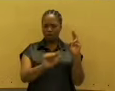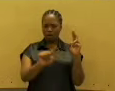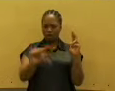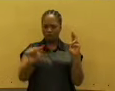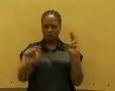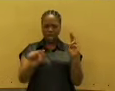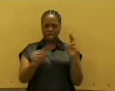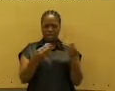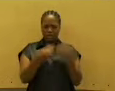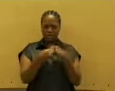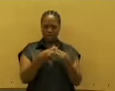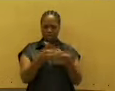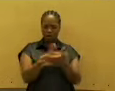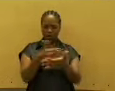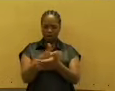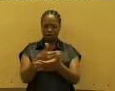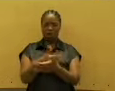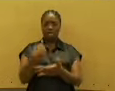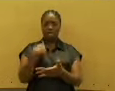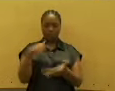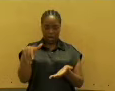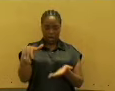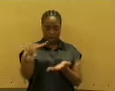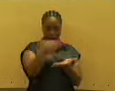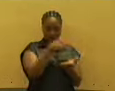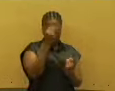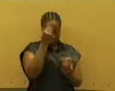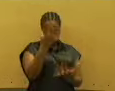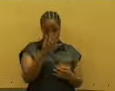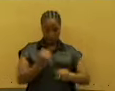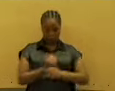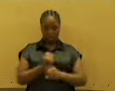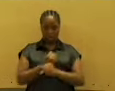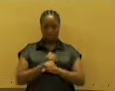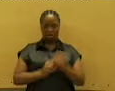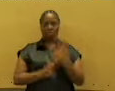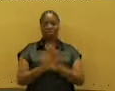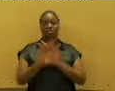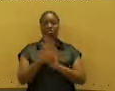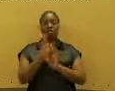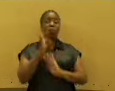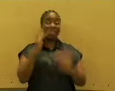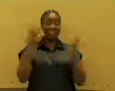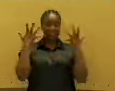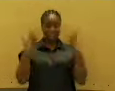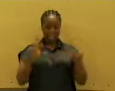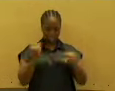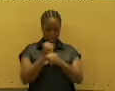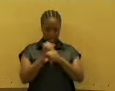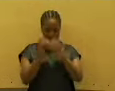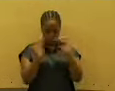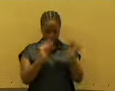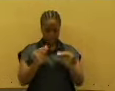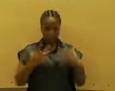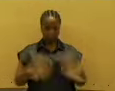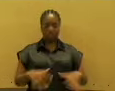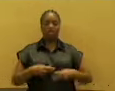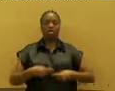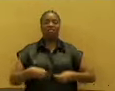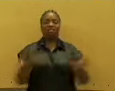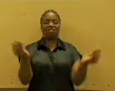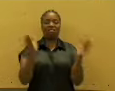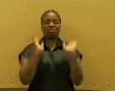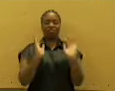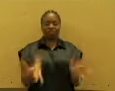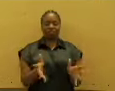document which would be refined and shared in future publication. And there's quite a bit that we found out. I'll be sharing the findings a bit later in